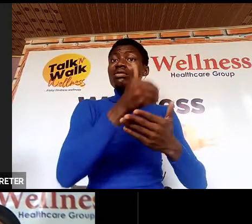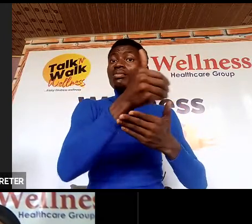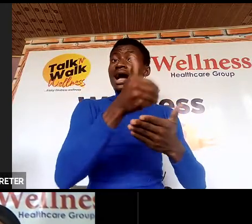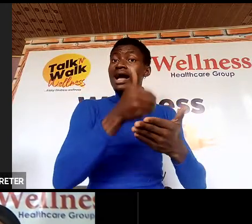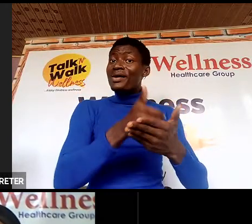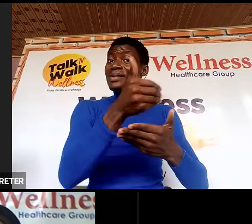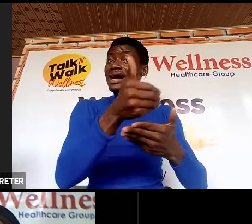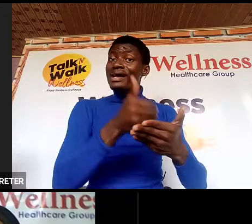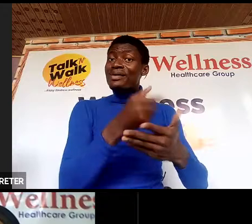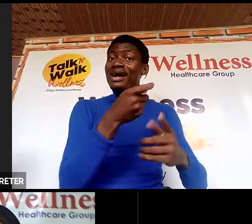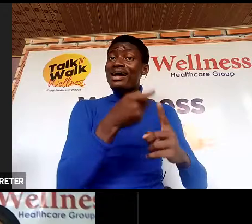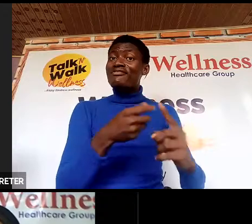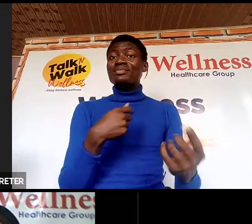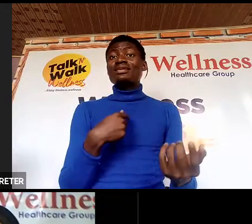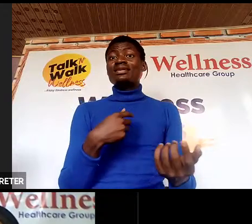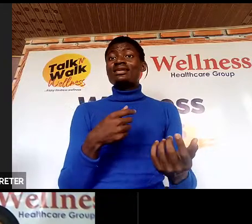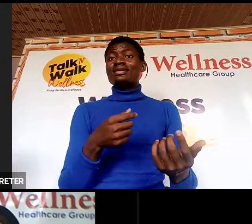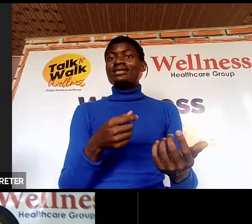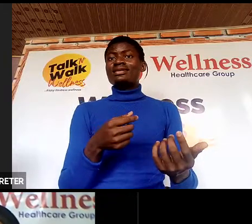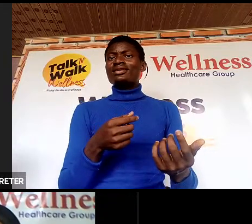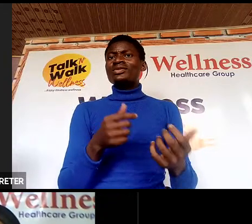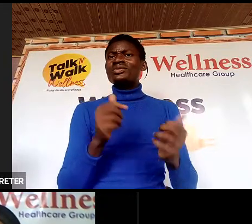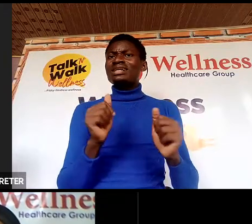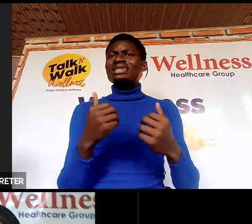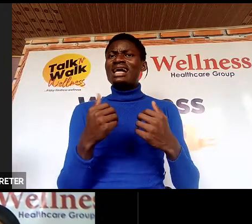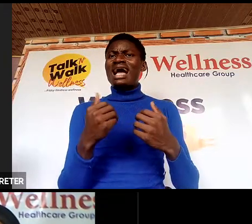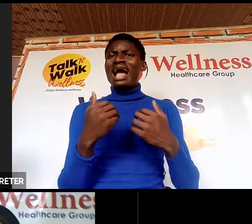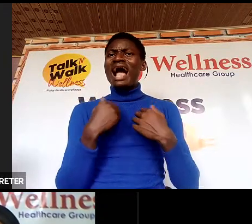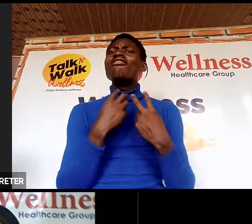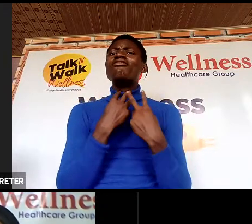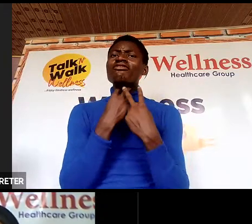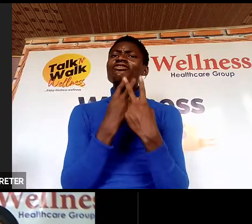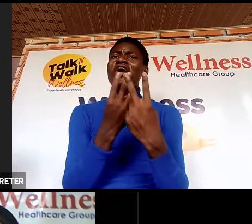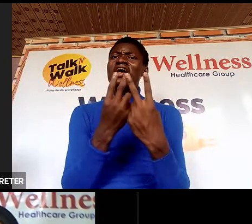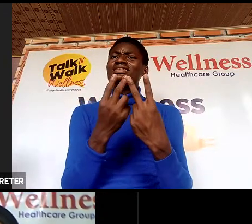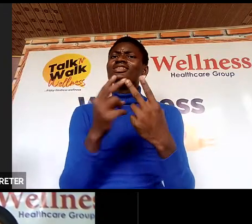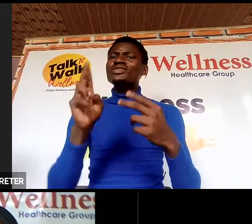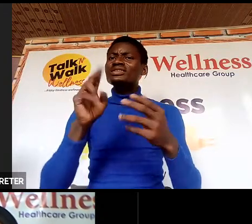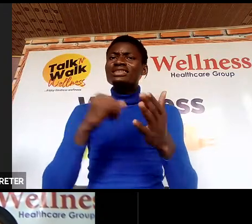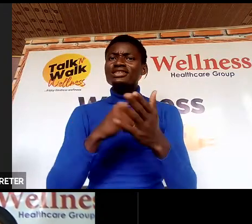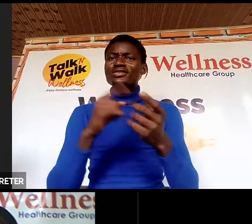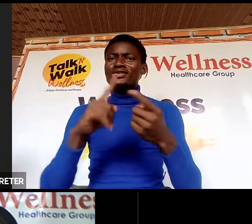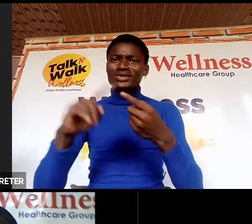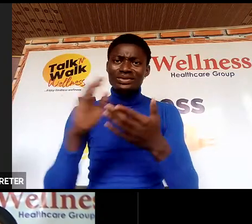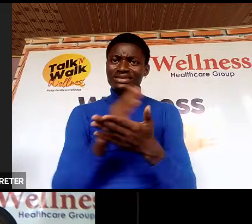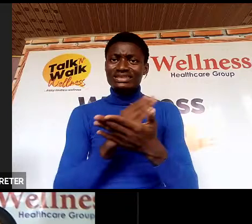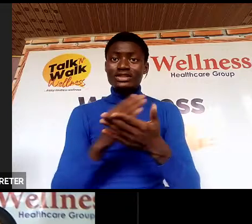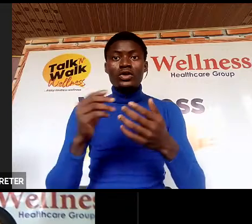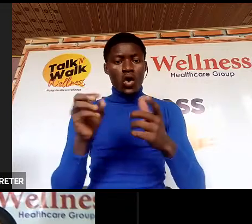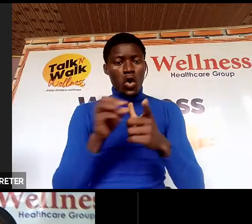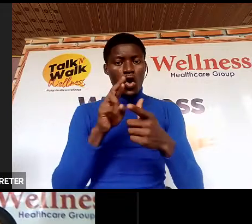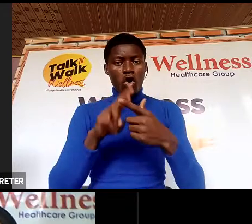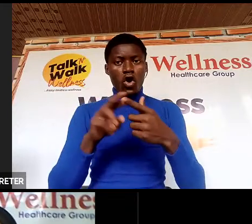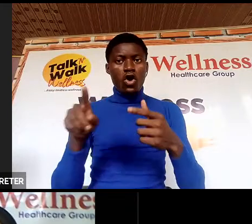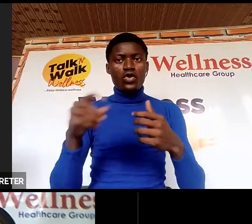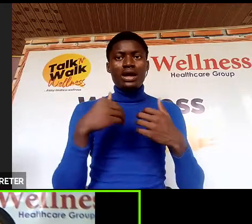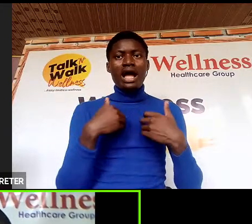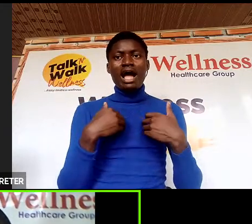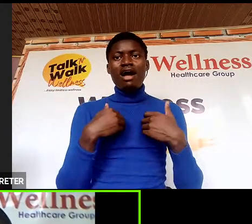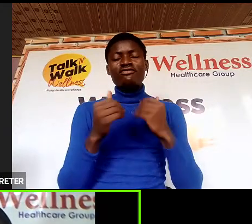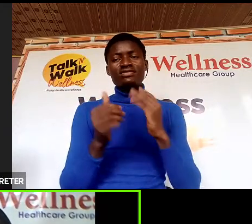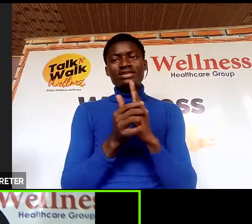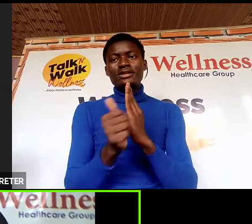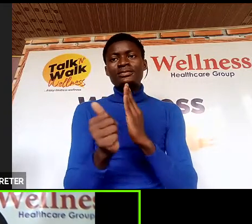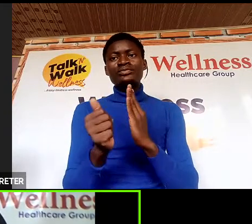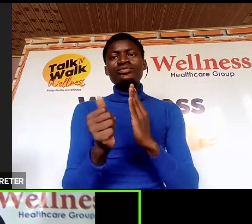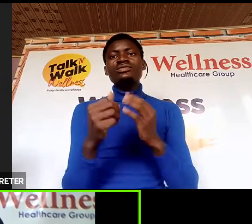just have a skill, maybe you have it. There's a friend of mine that helped me to design my house, and